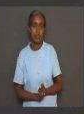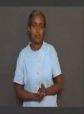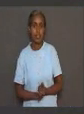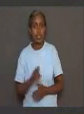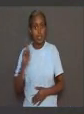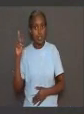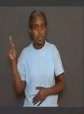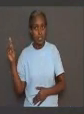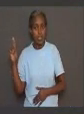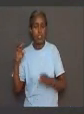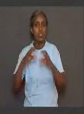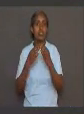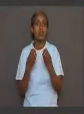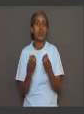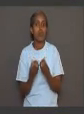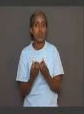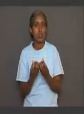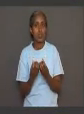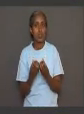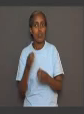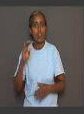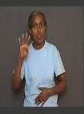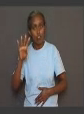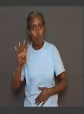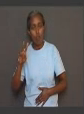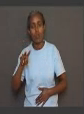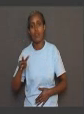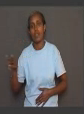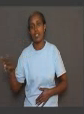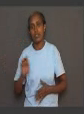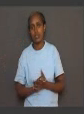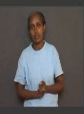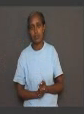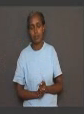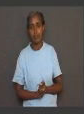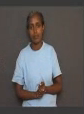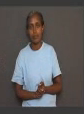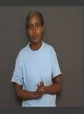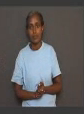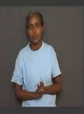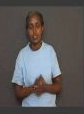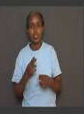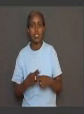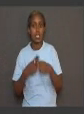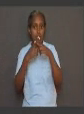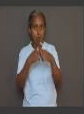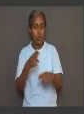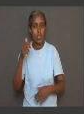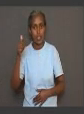Here are the components of 4 vectors. They are called